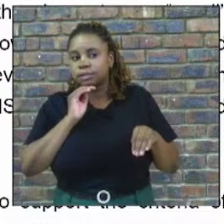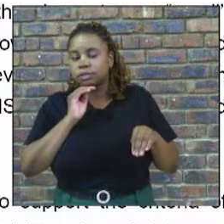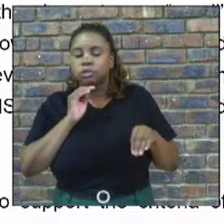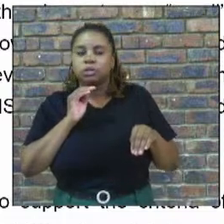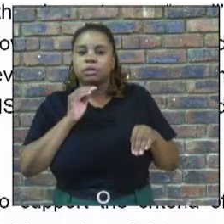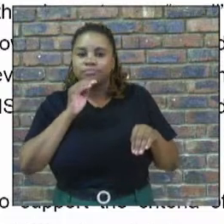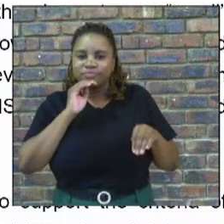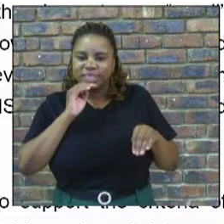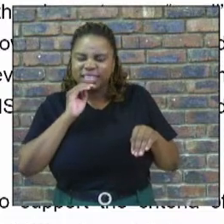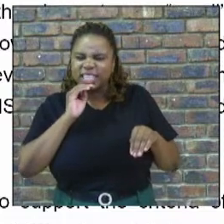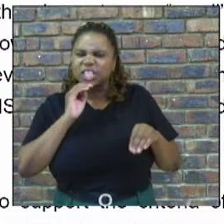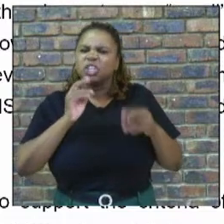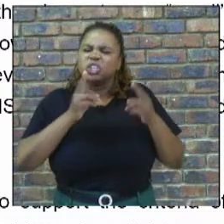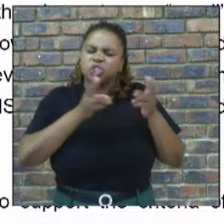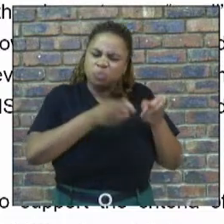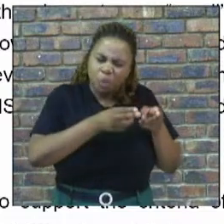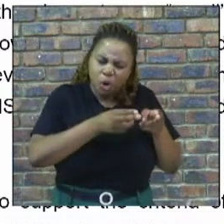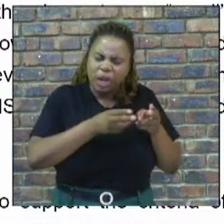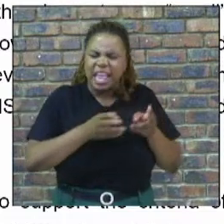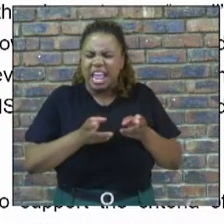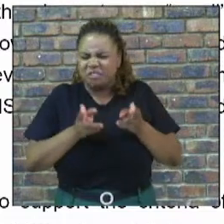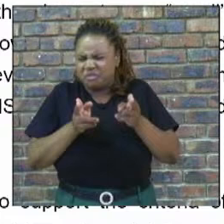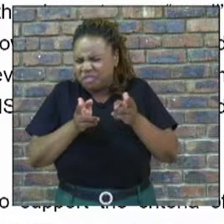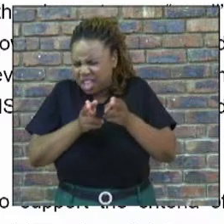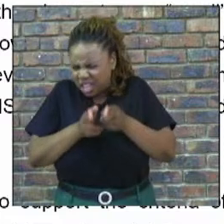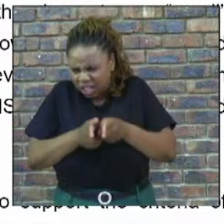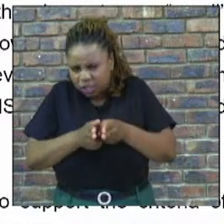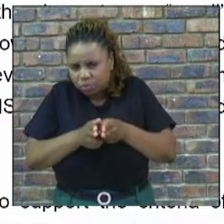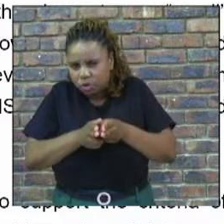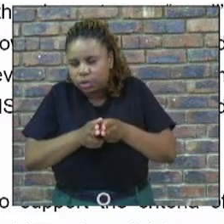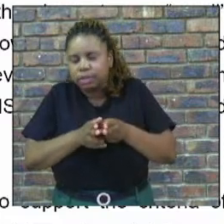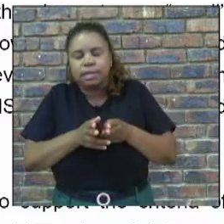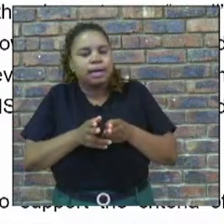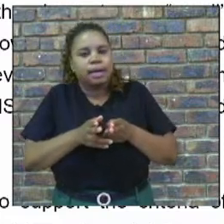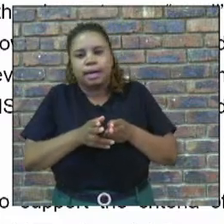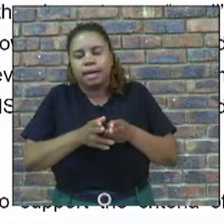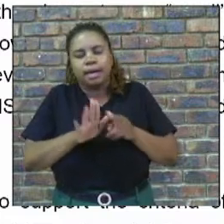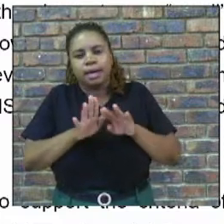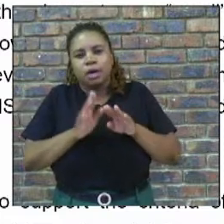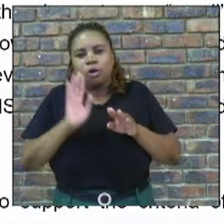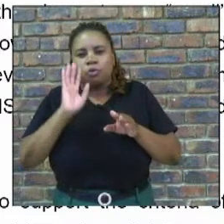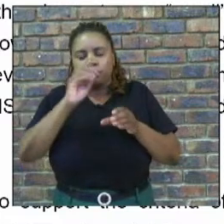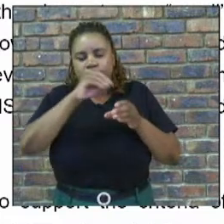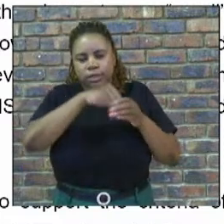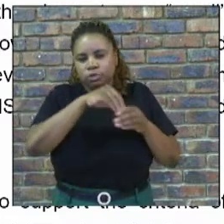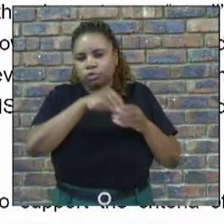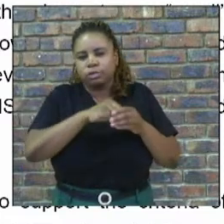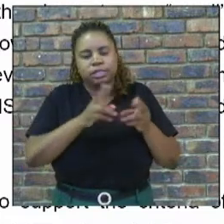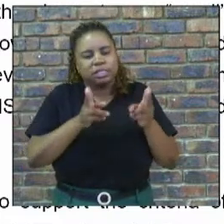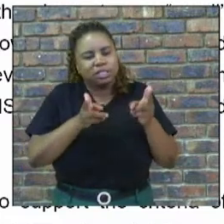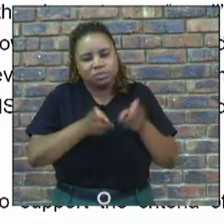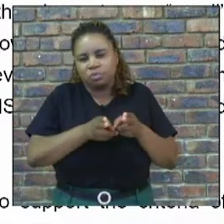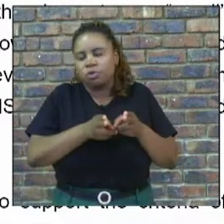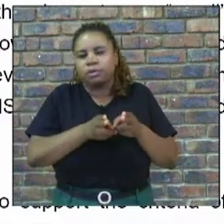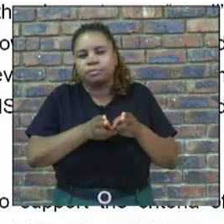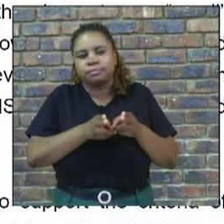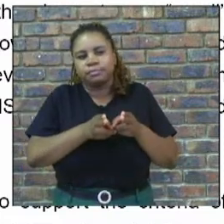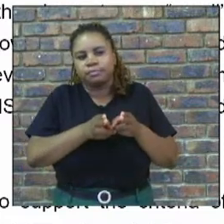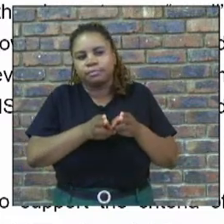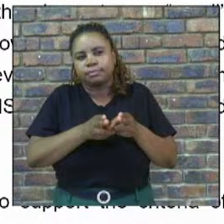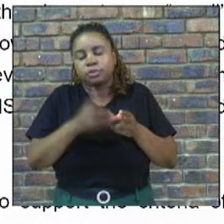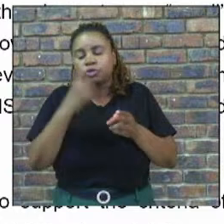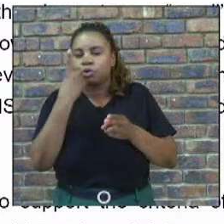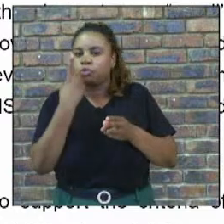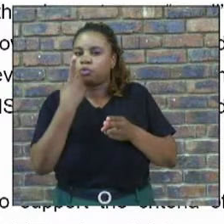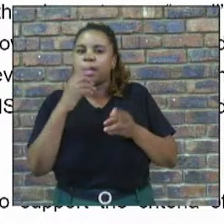the term very small has been included in the term small on the basis that the term very small, it does